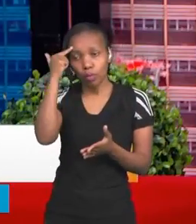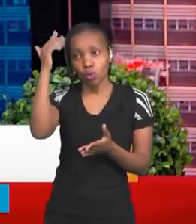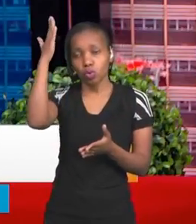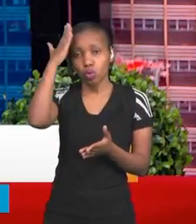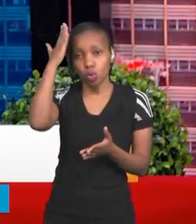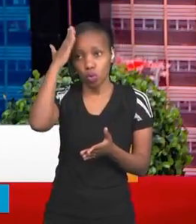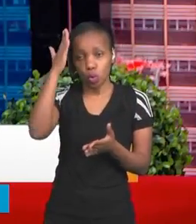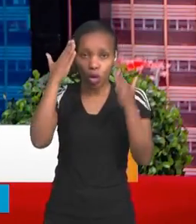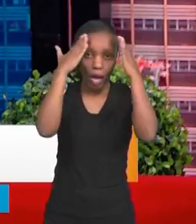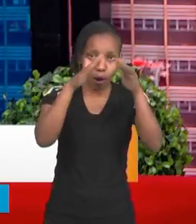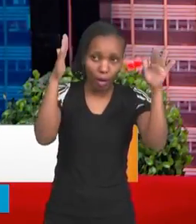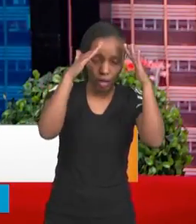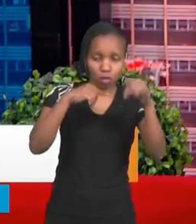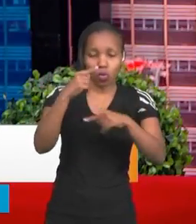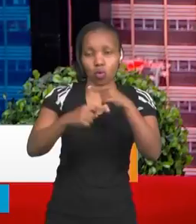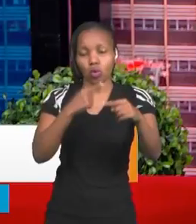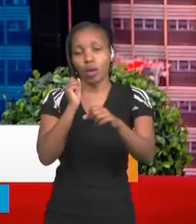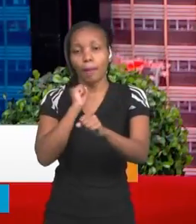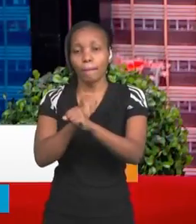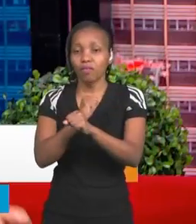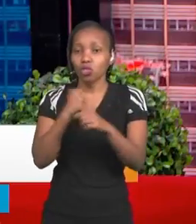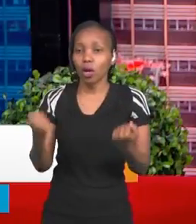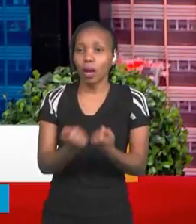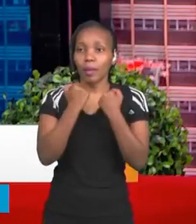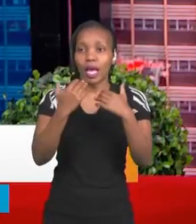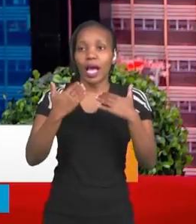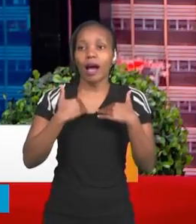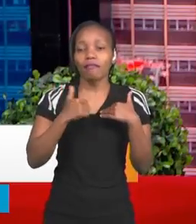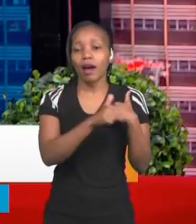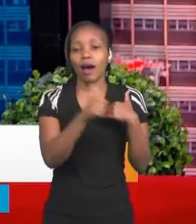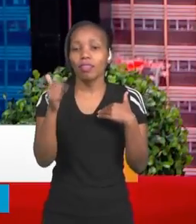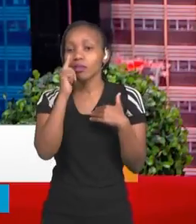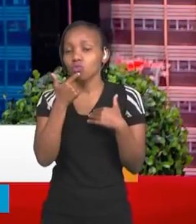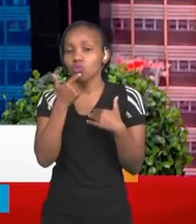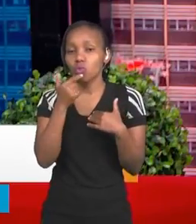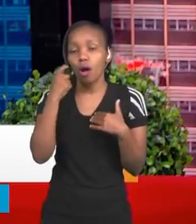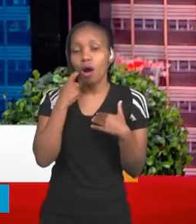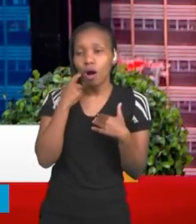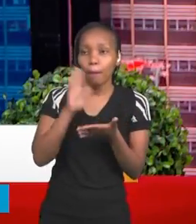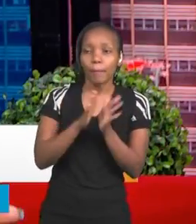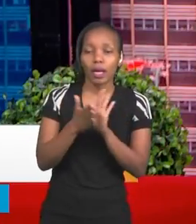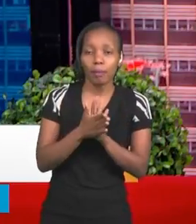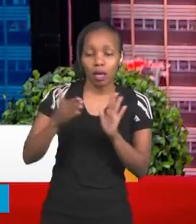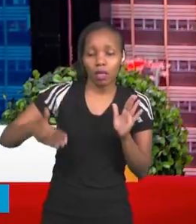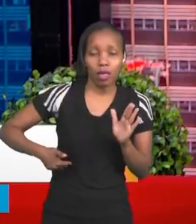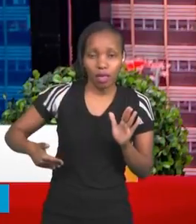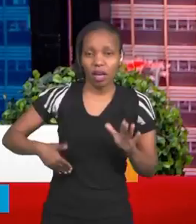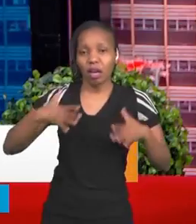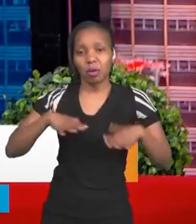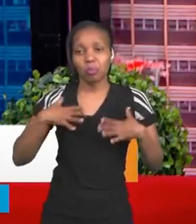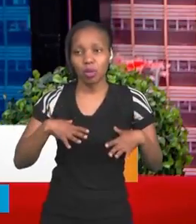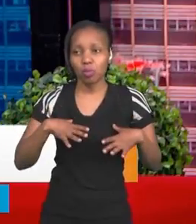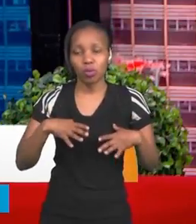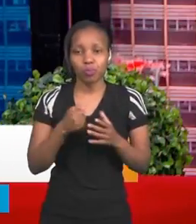the awareness creation is going on, prevention is happening, there are those ones already getting into drugs. And a lot of our young people are wasting away you know,